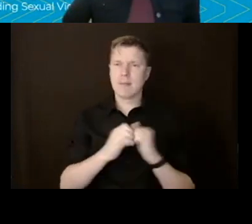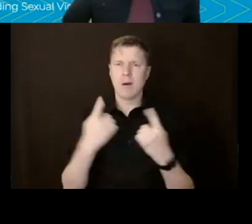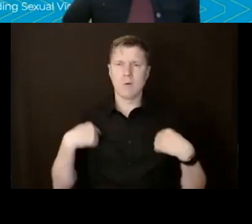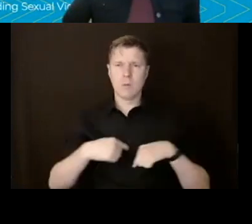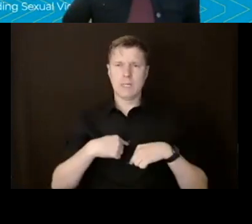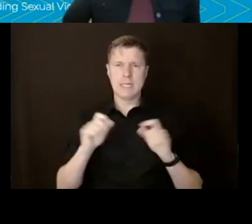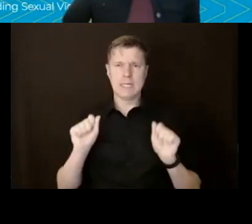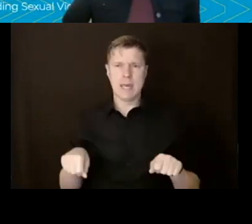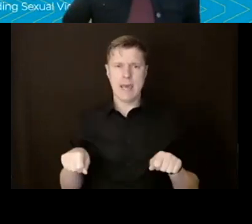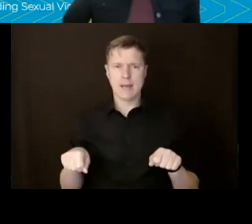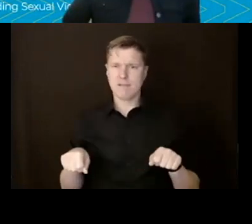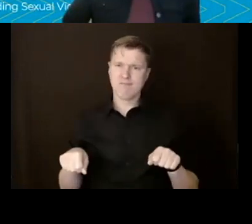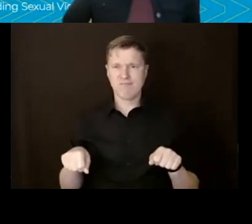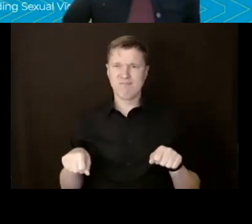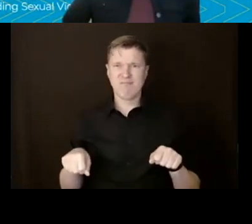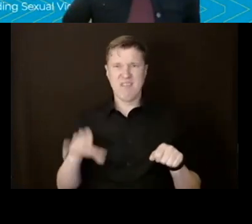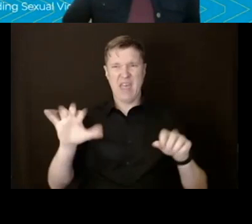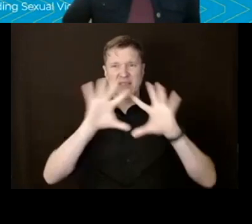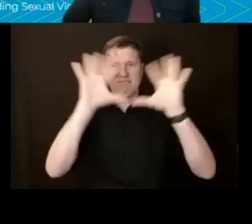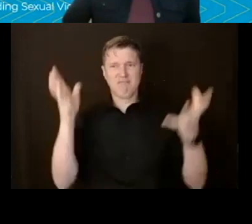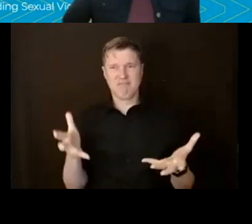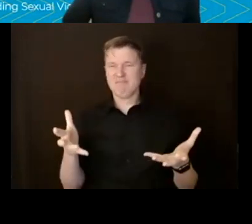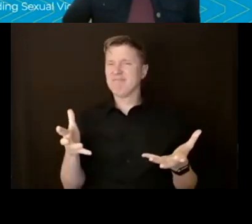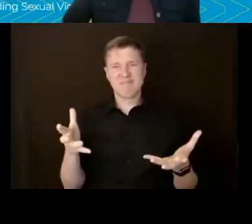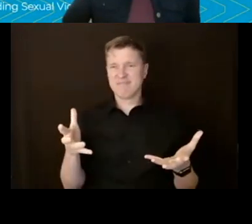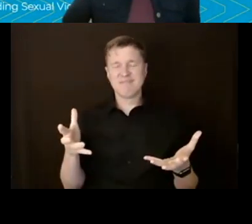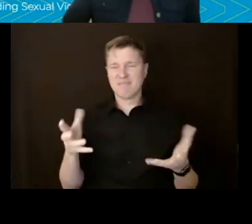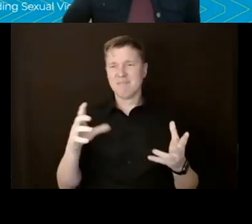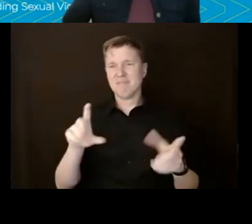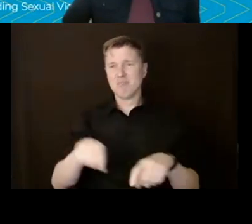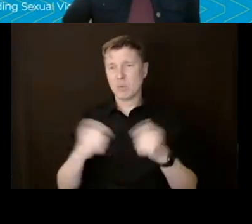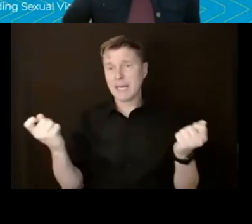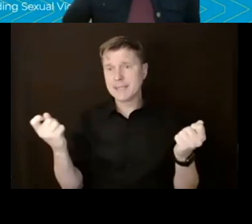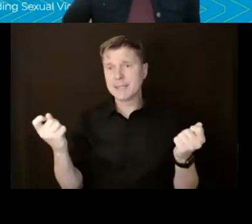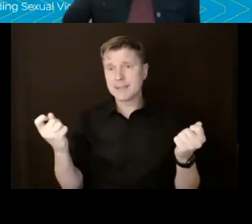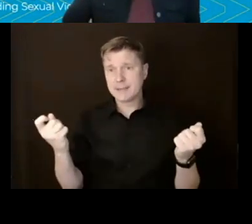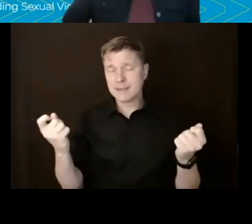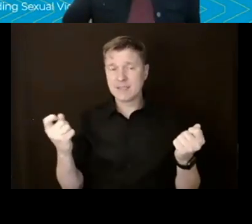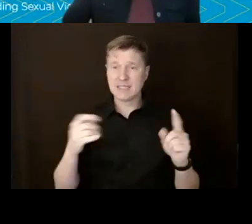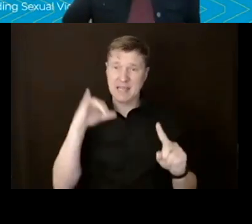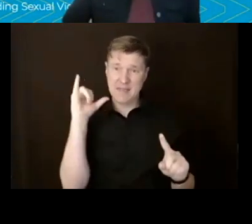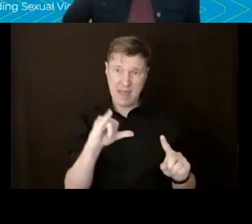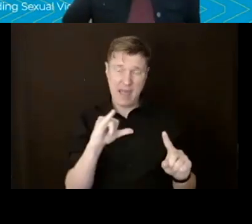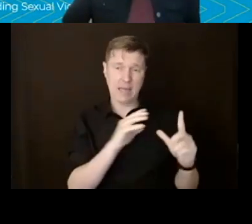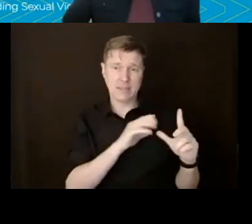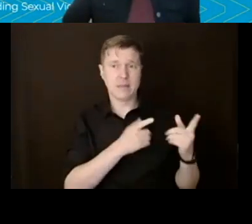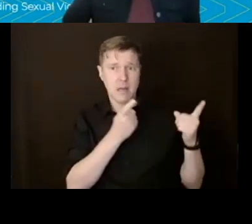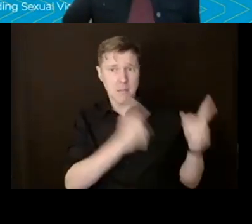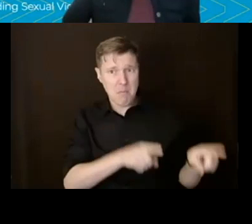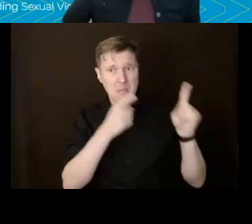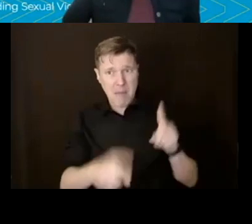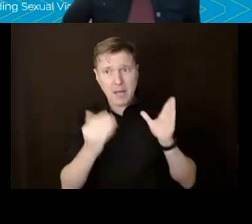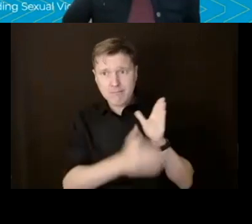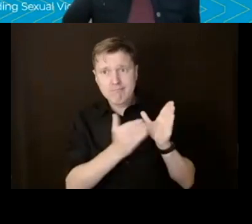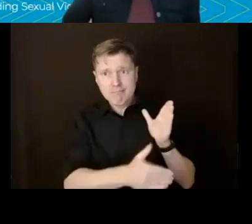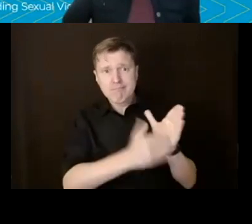some of the frameworks that have allowed us to stay in this deeply seated pattern that tends